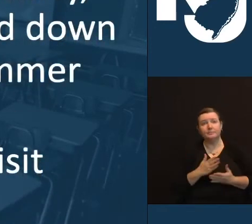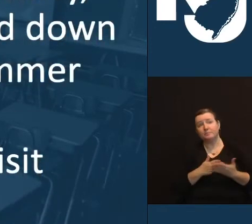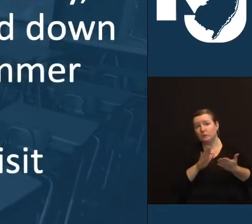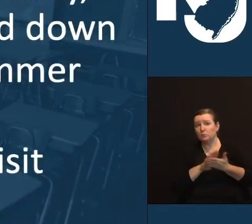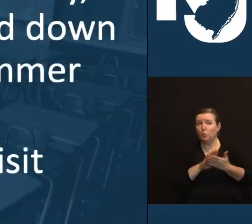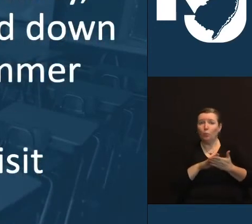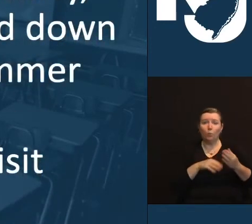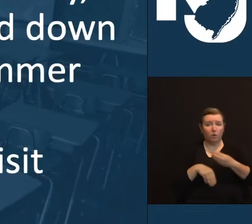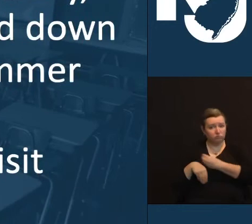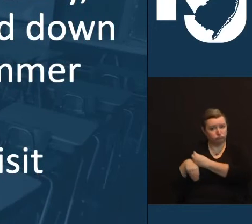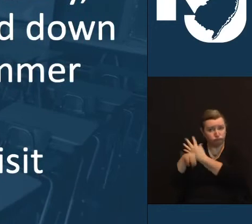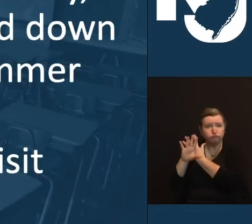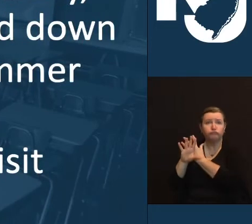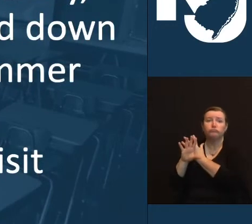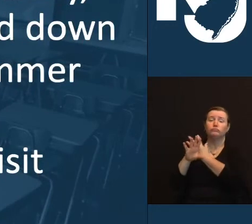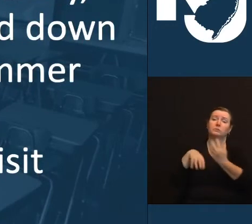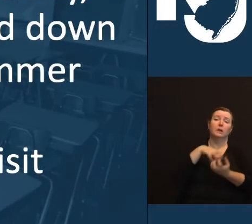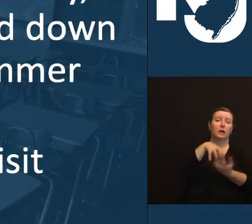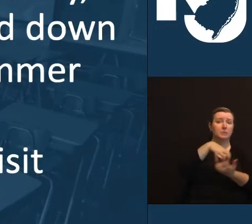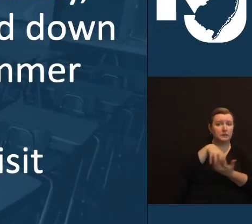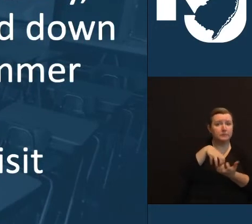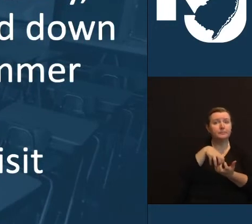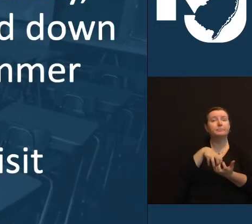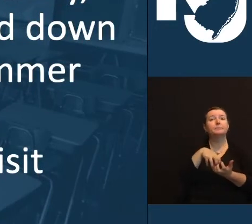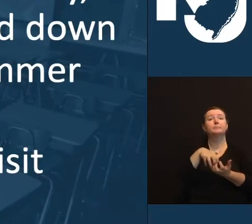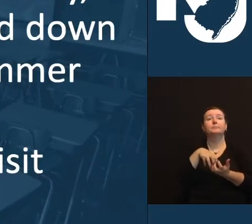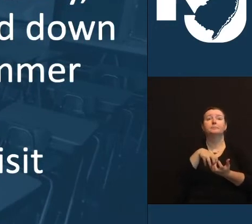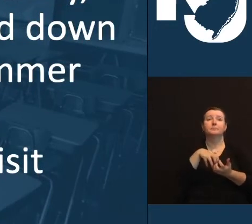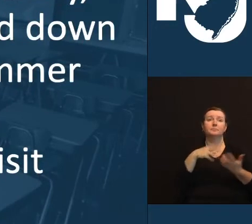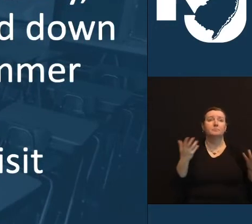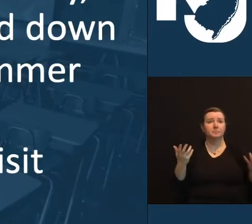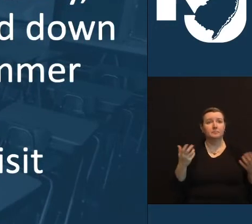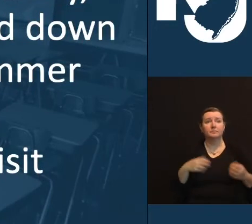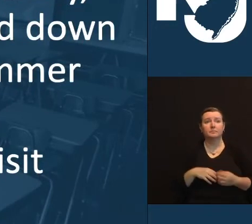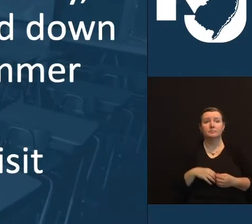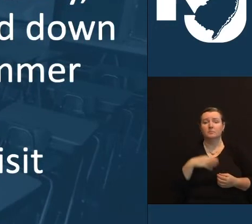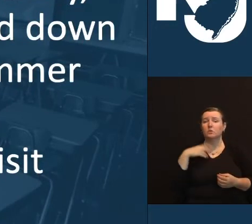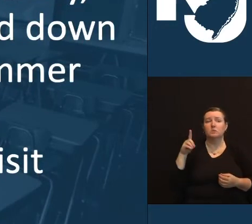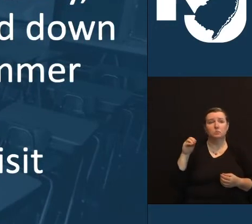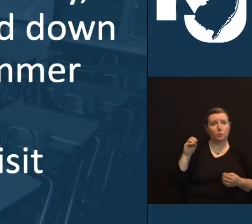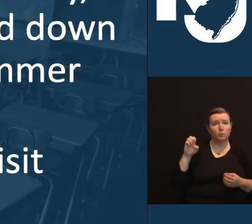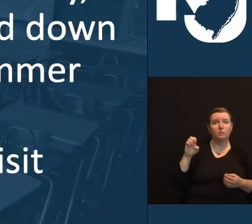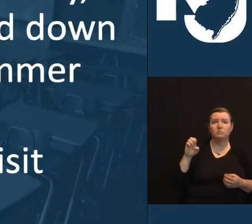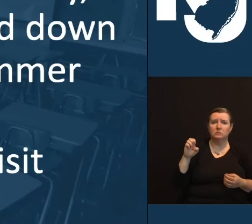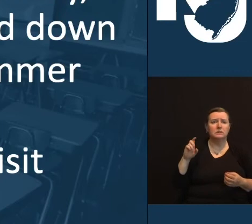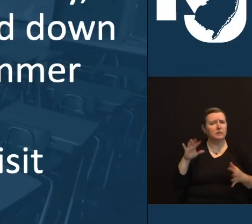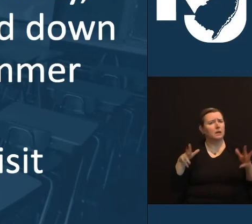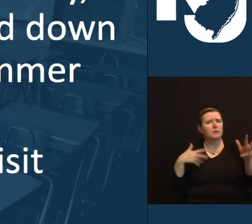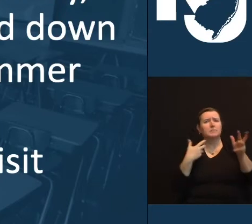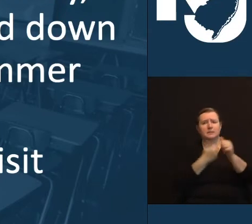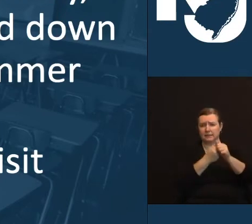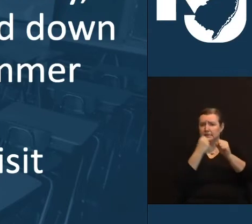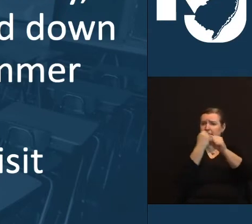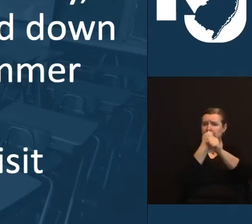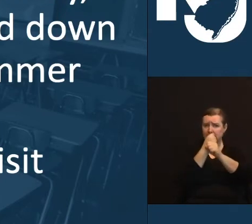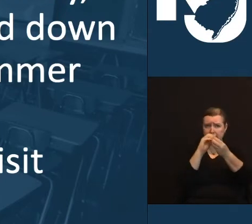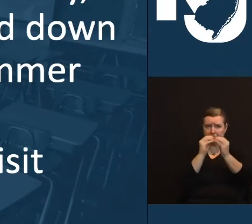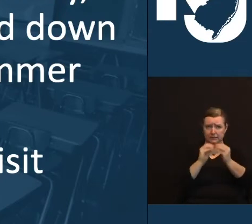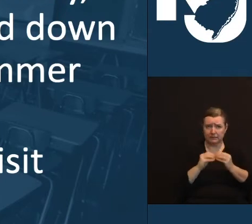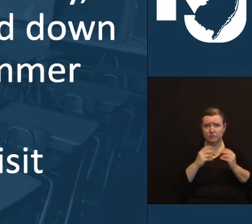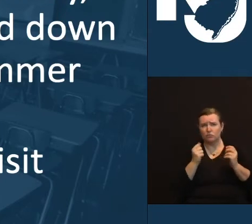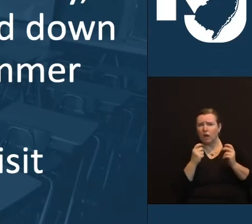Department of Education has updated the statistics tracking our efforts to close the digital divide, and those numbers are available online